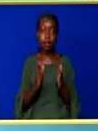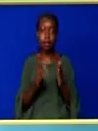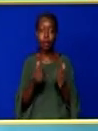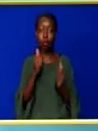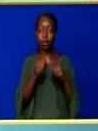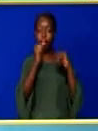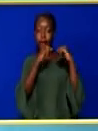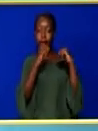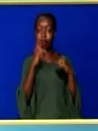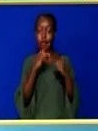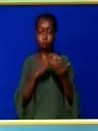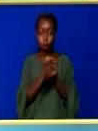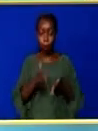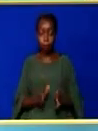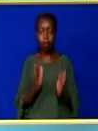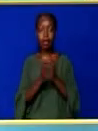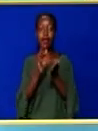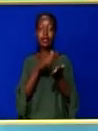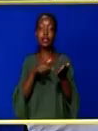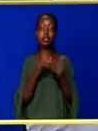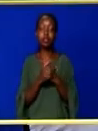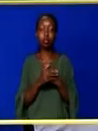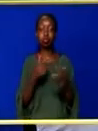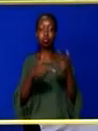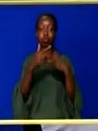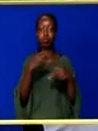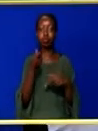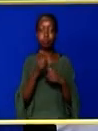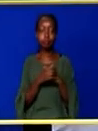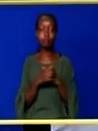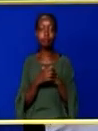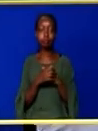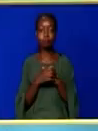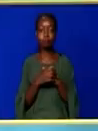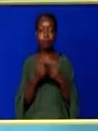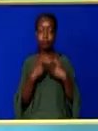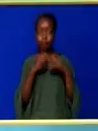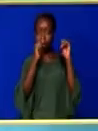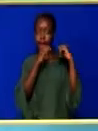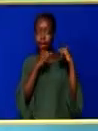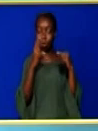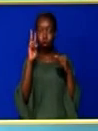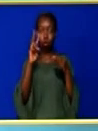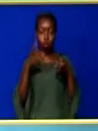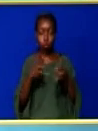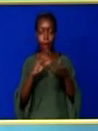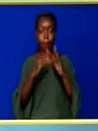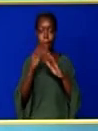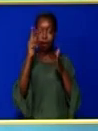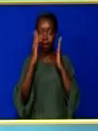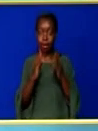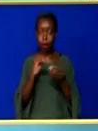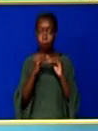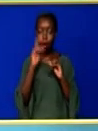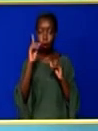agreed through birth and registration. So just do a recap of this. Yes. You're finishing one. Yes, we've agreed. 2 ways of becoming a Kenyan citizen. Number 1